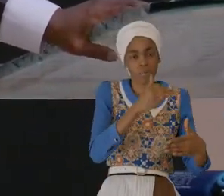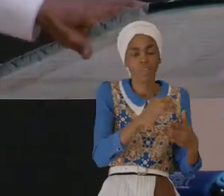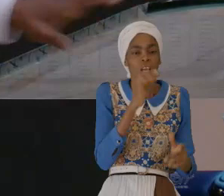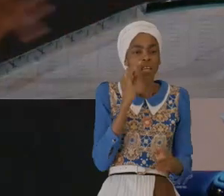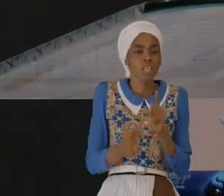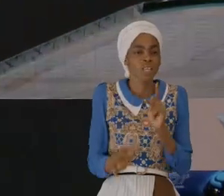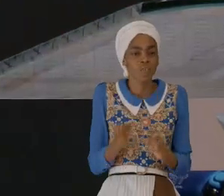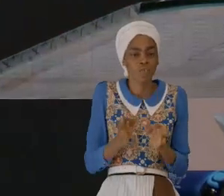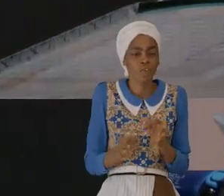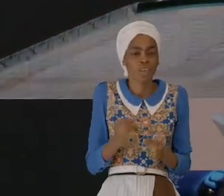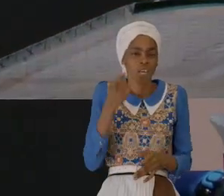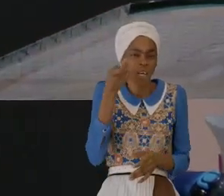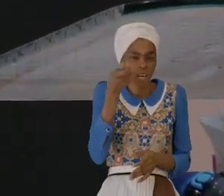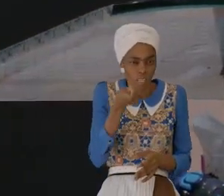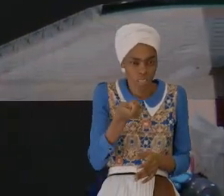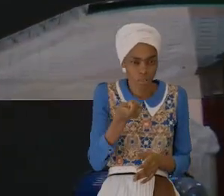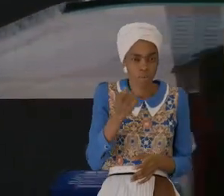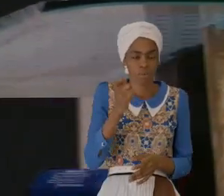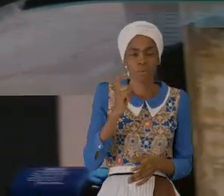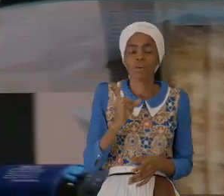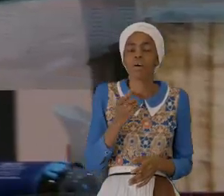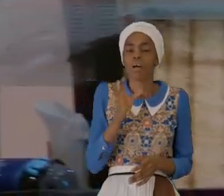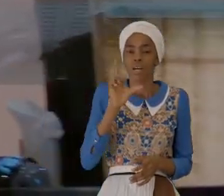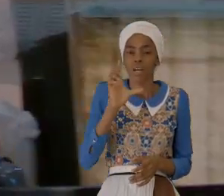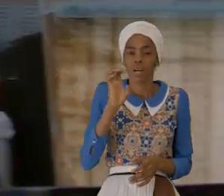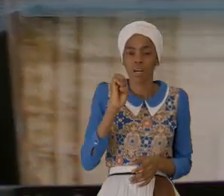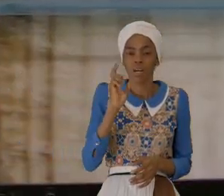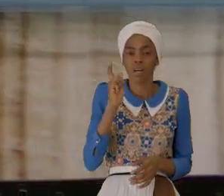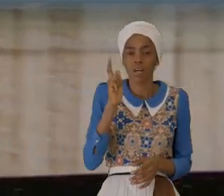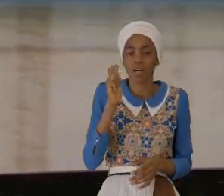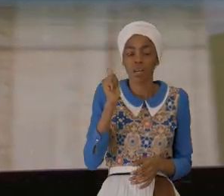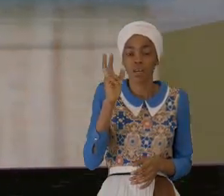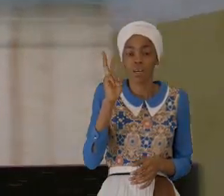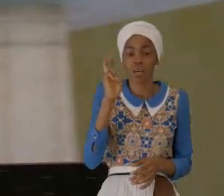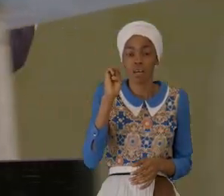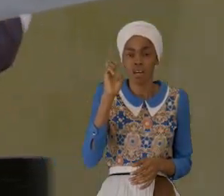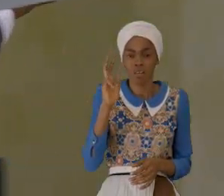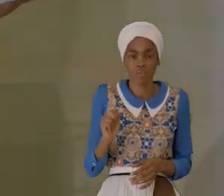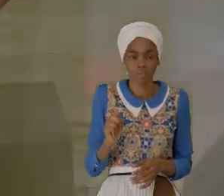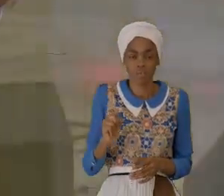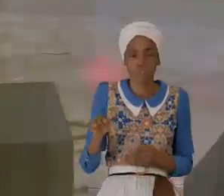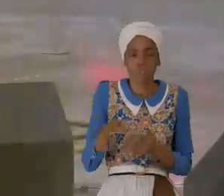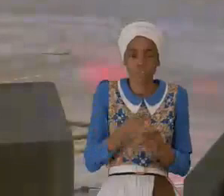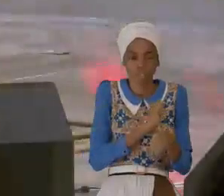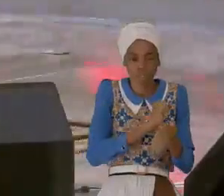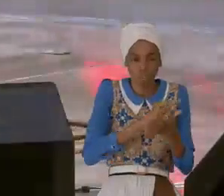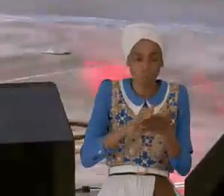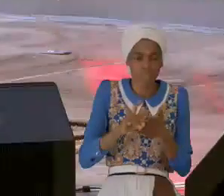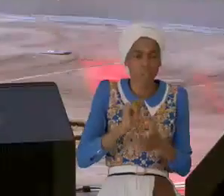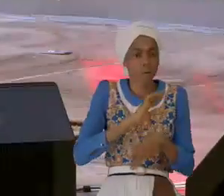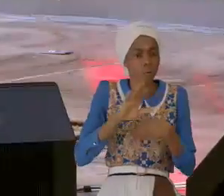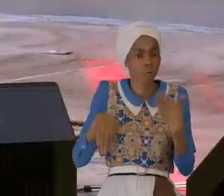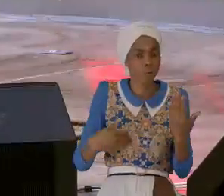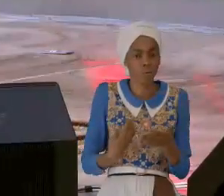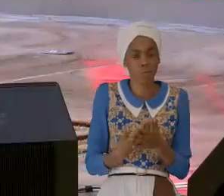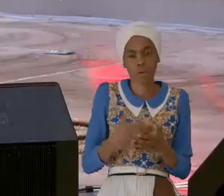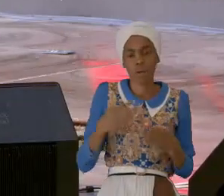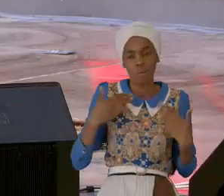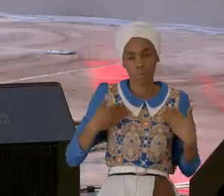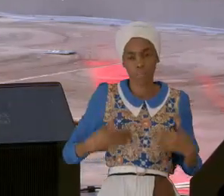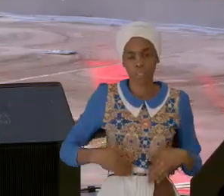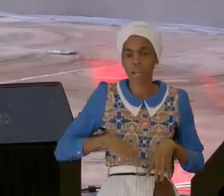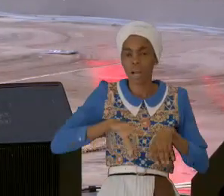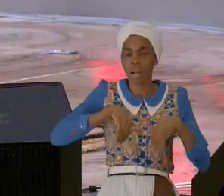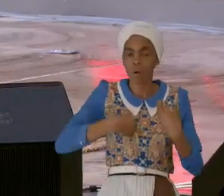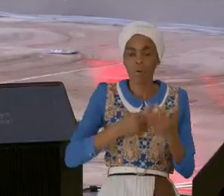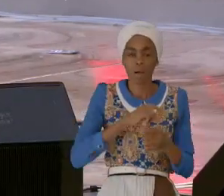lump, how about a lot of leaven? What do you get all the